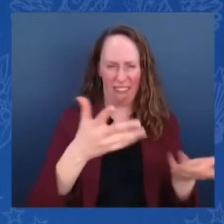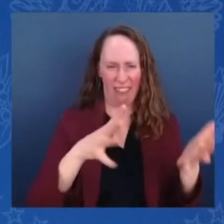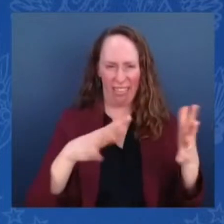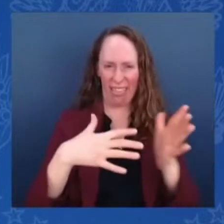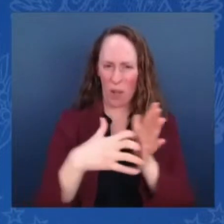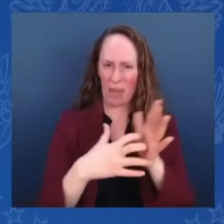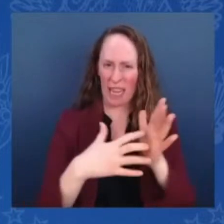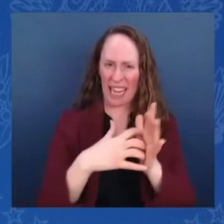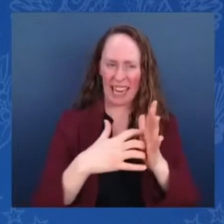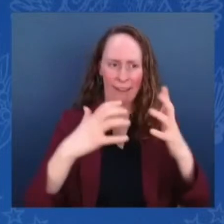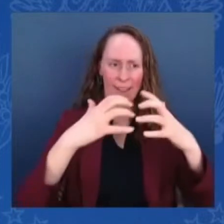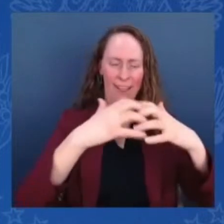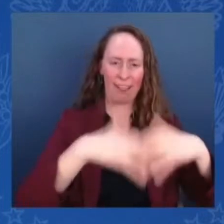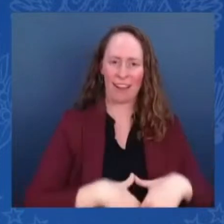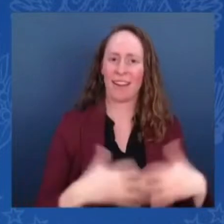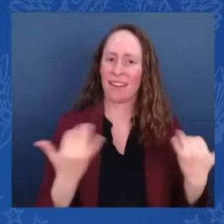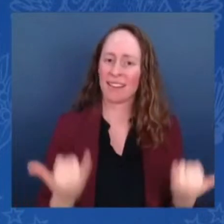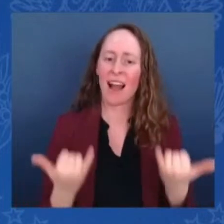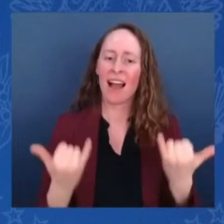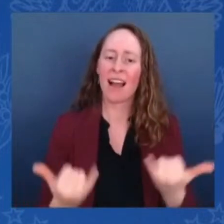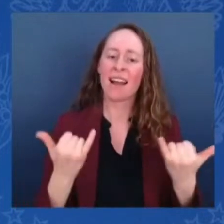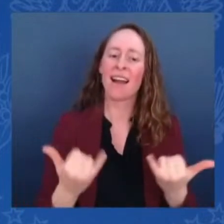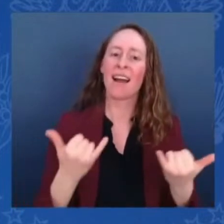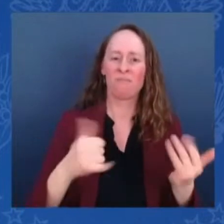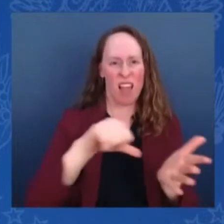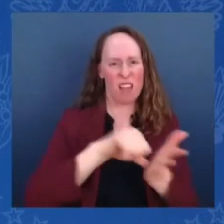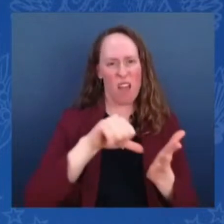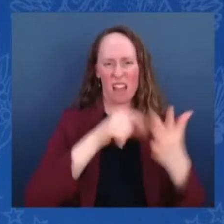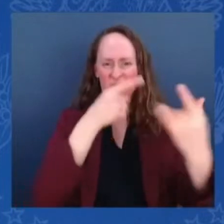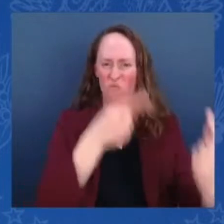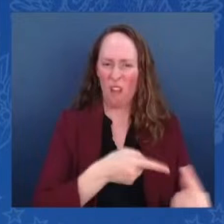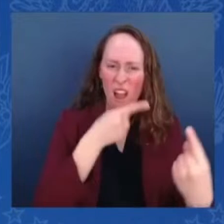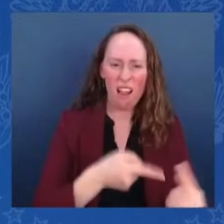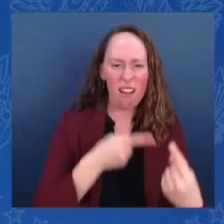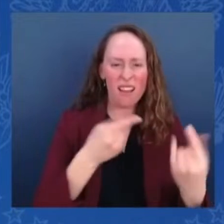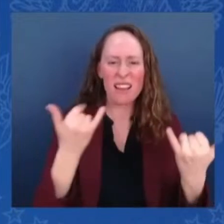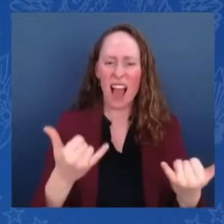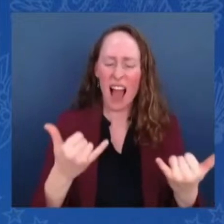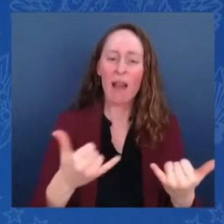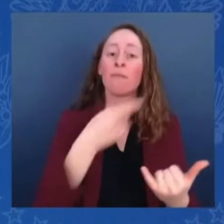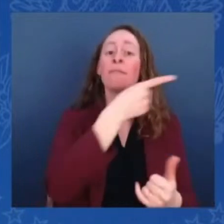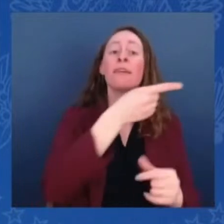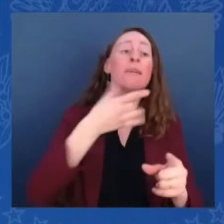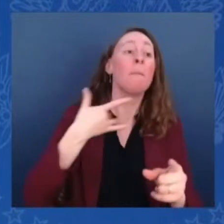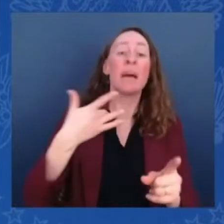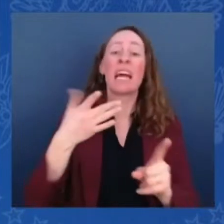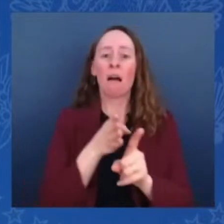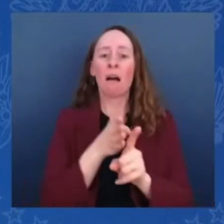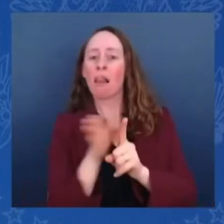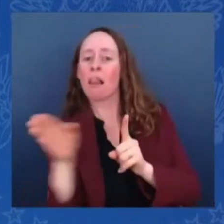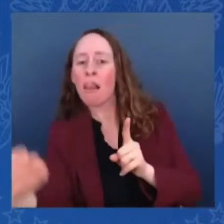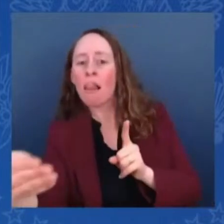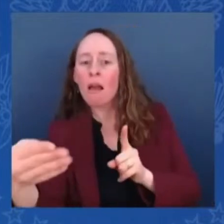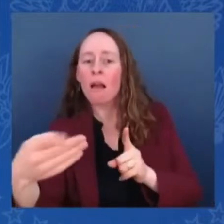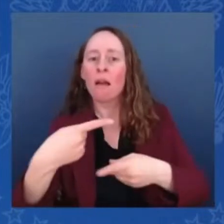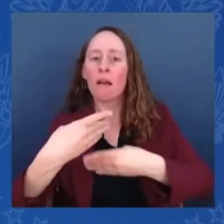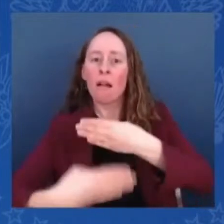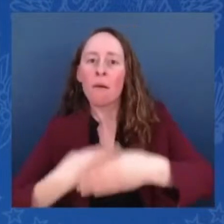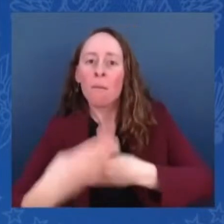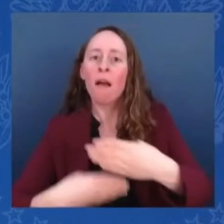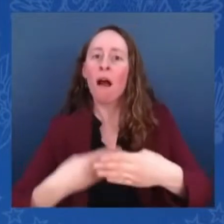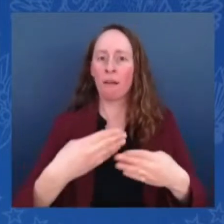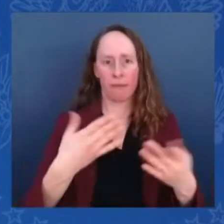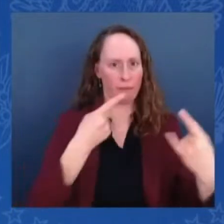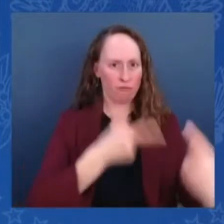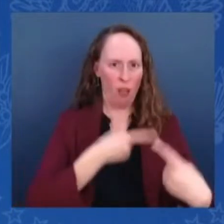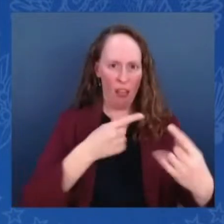we tested Iran's willingness to revive the nuclear deal, we kept the pressure with sanctions.